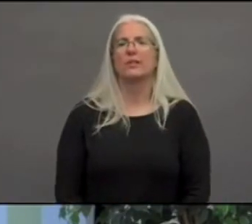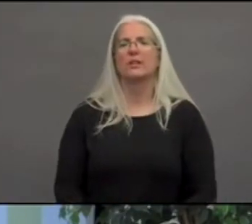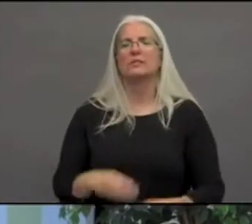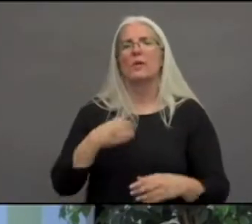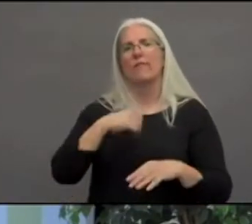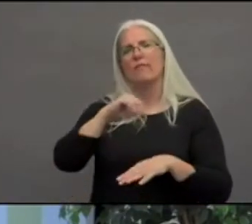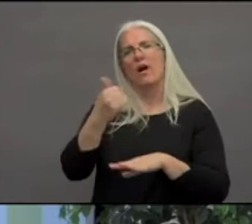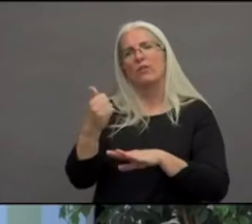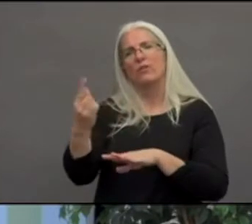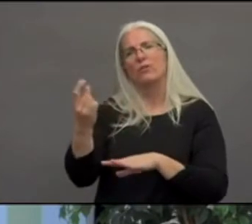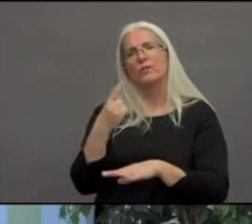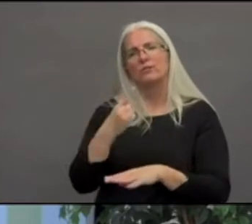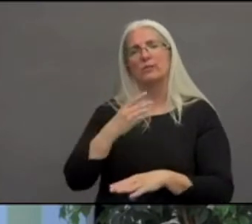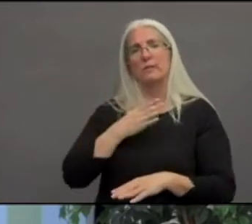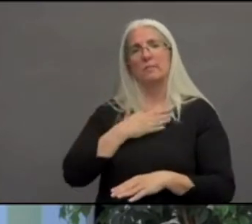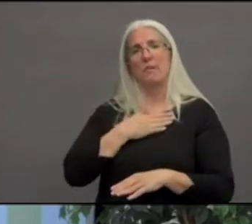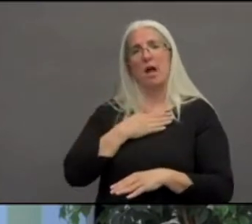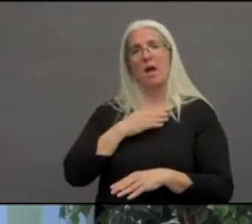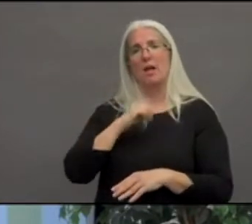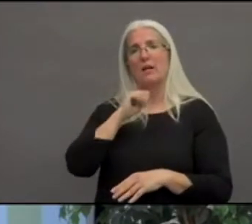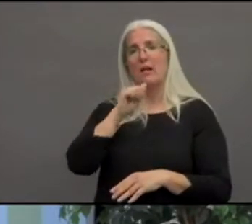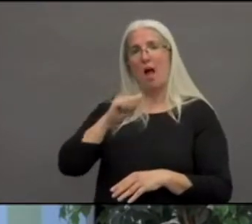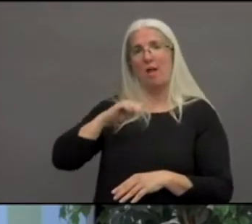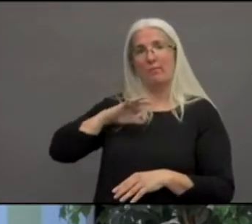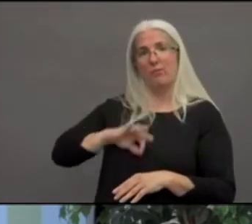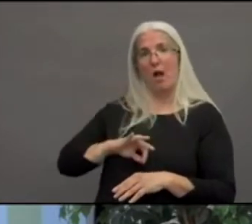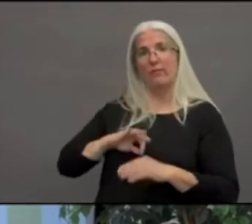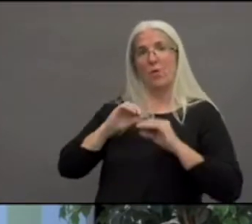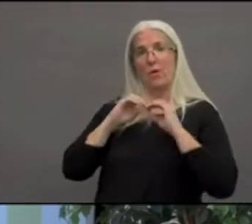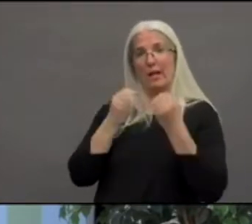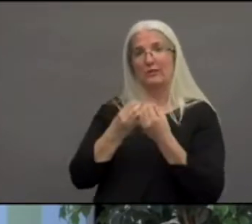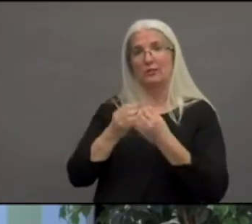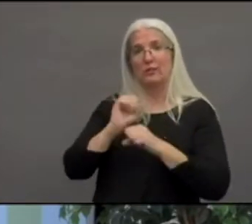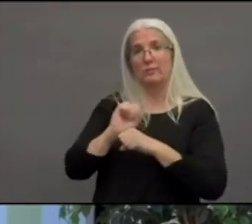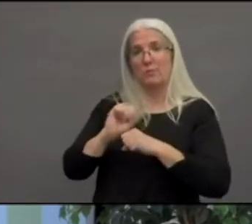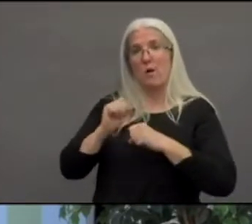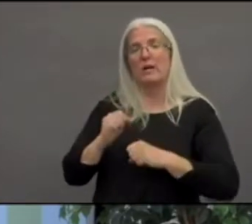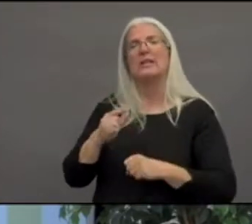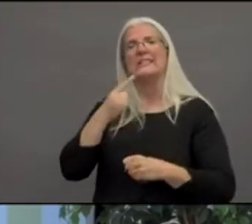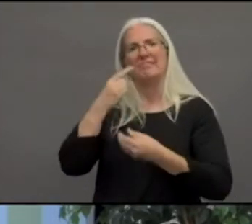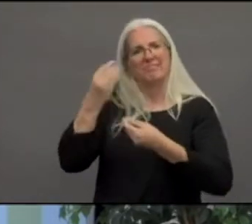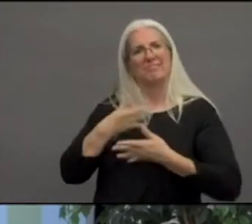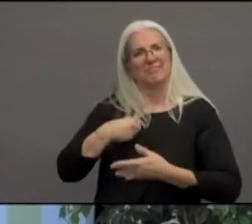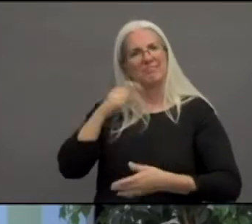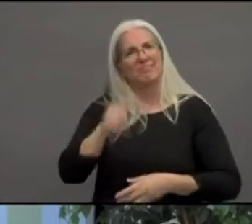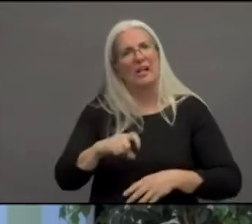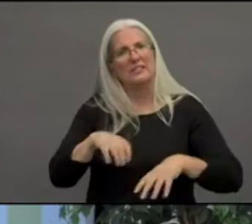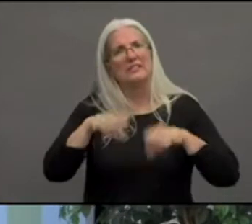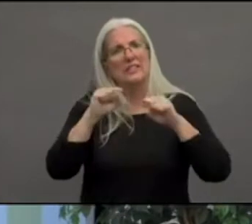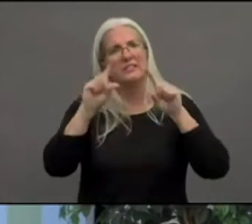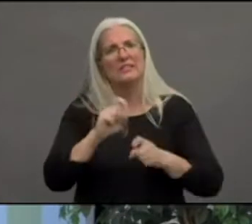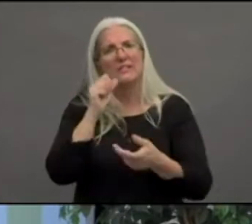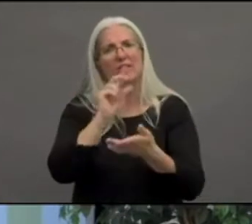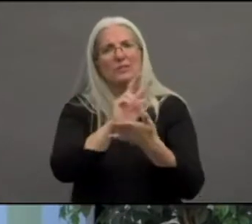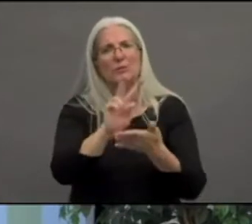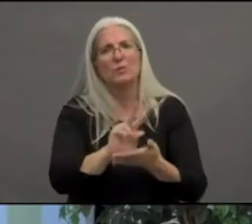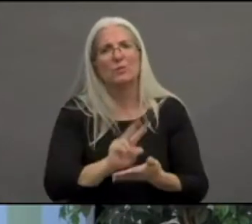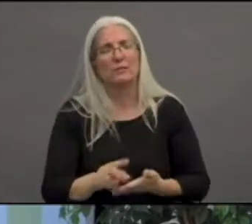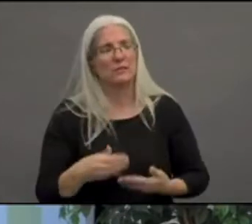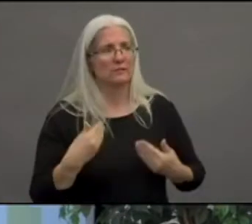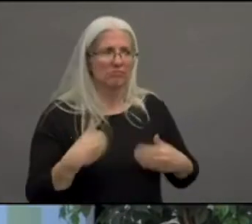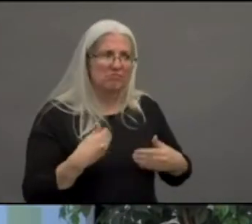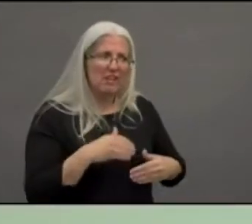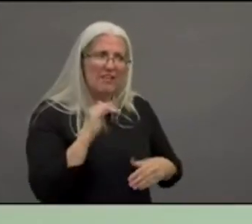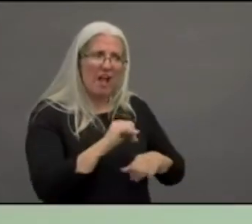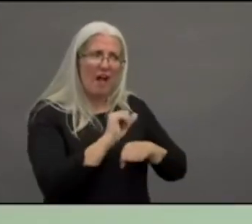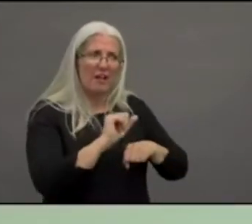it mandatory to get tested every 2 weeks. And I would say to that, that is a very good employer. They stated it's